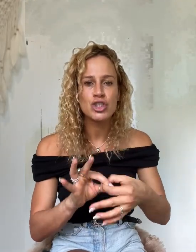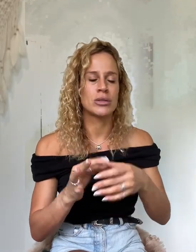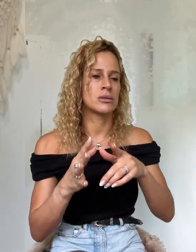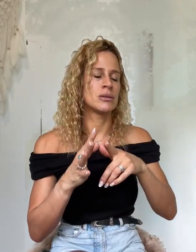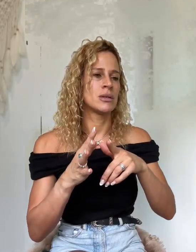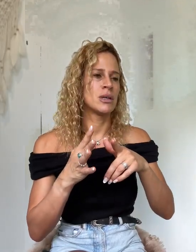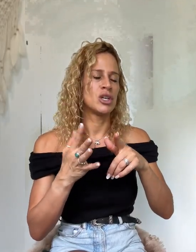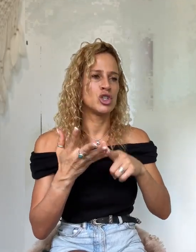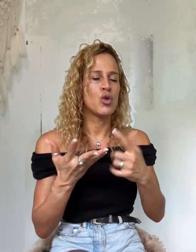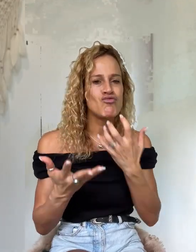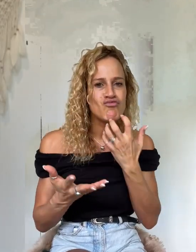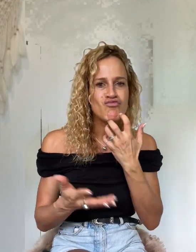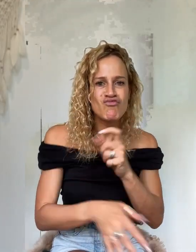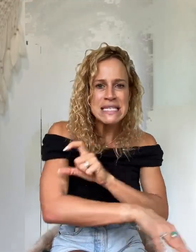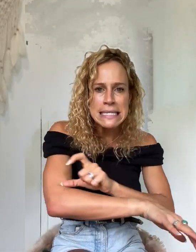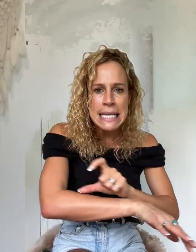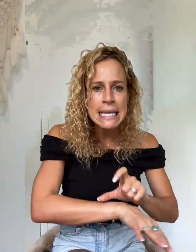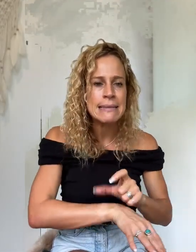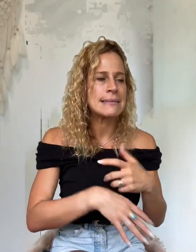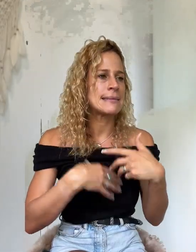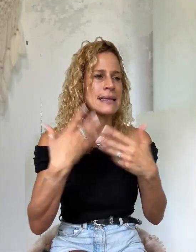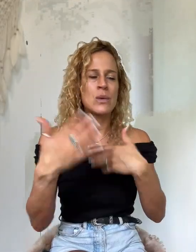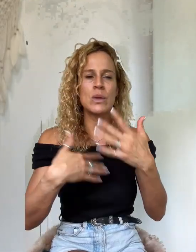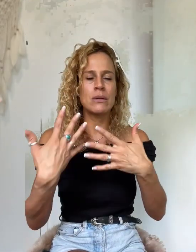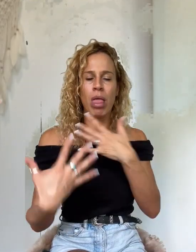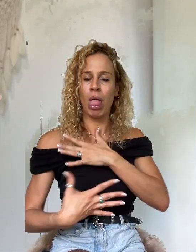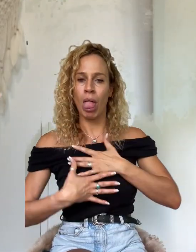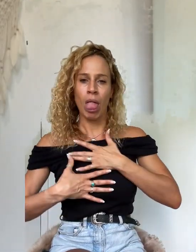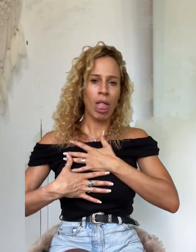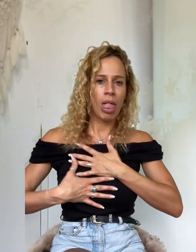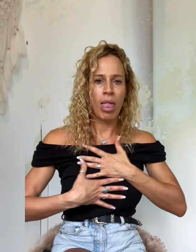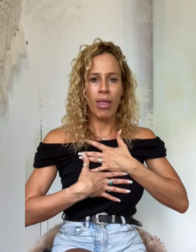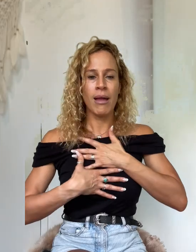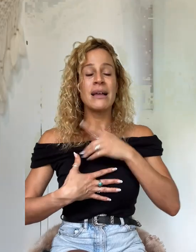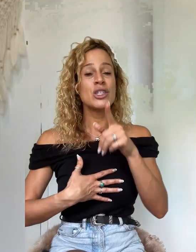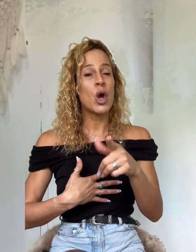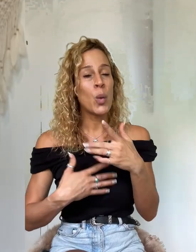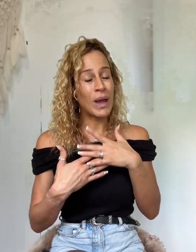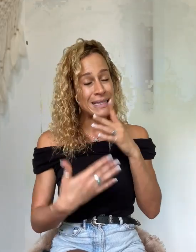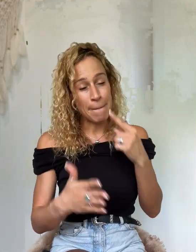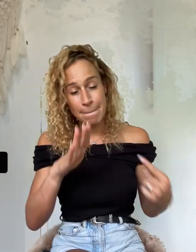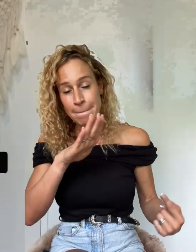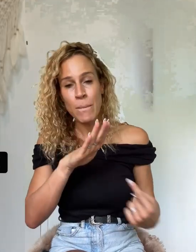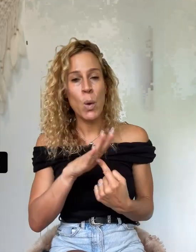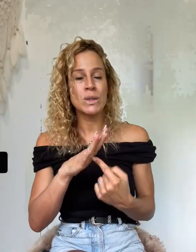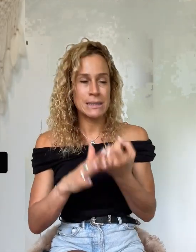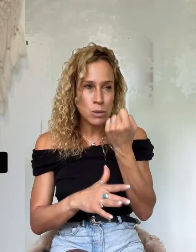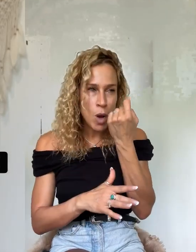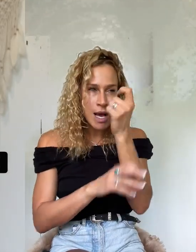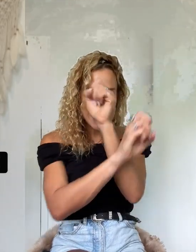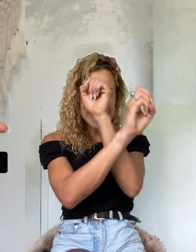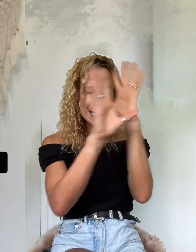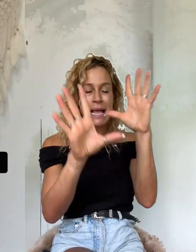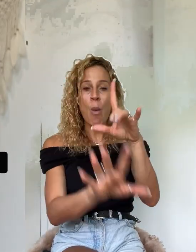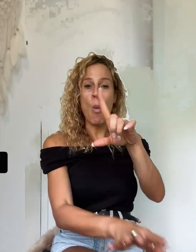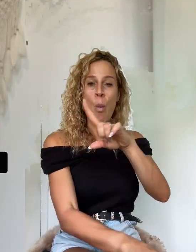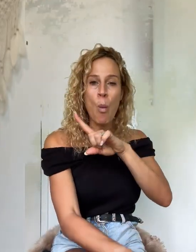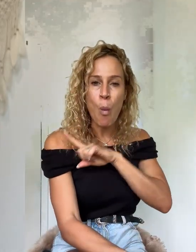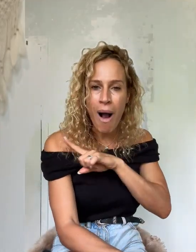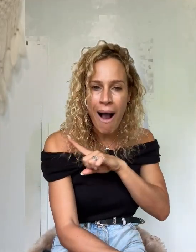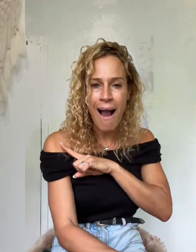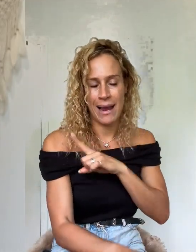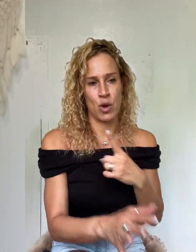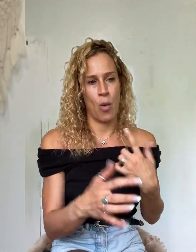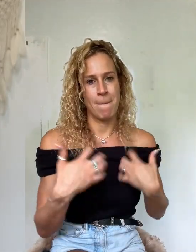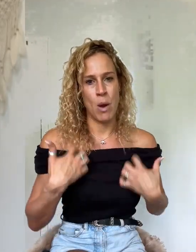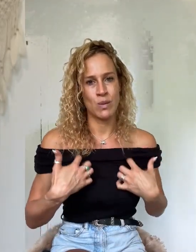with your resilience and whether you can continue. It will just mess with so many things. So understanding what put you there